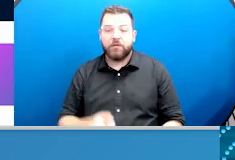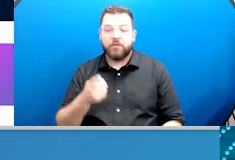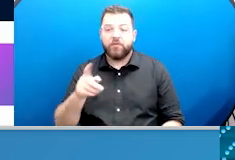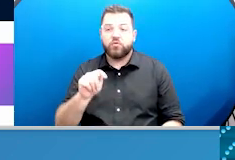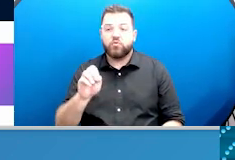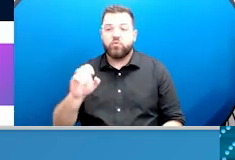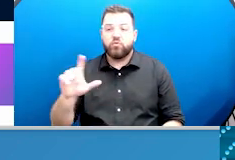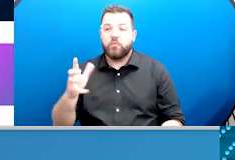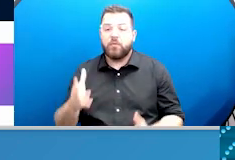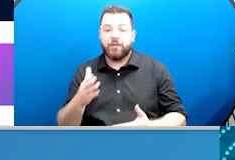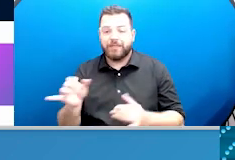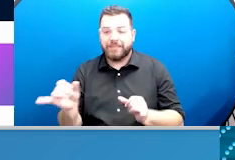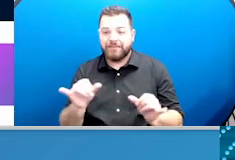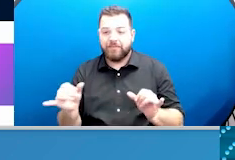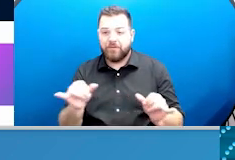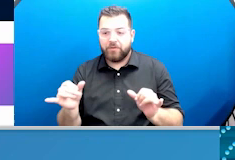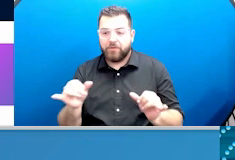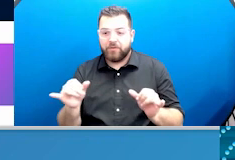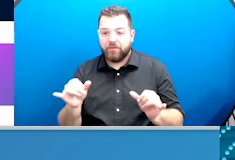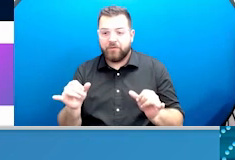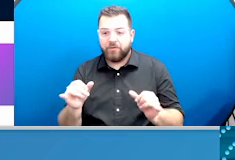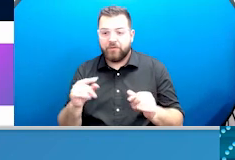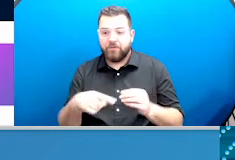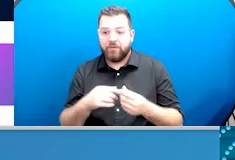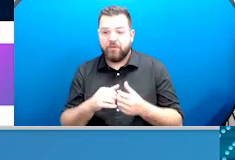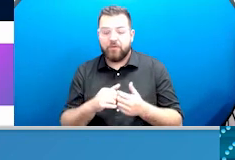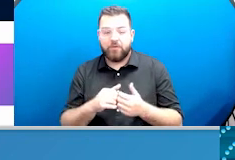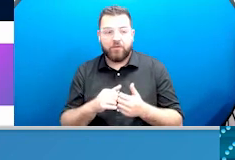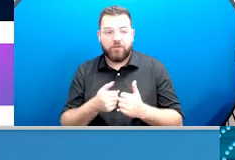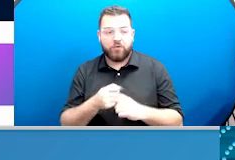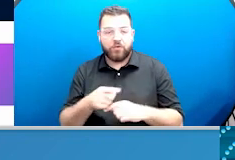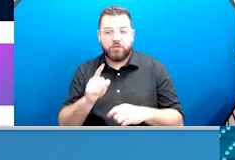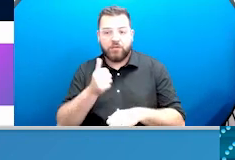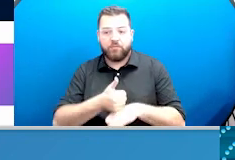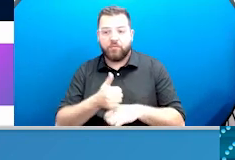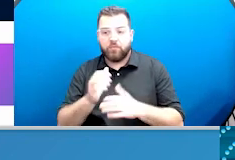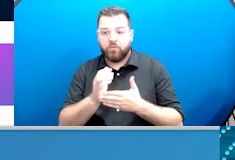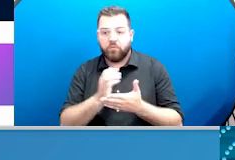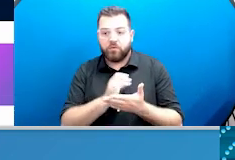similar in using AI to create a course that way as well.